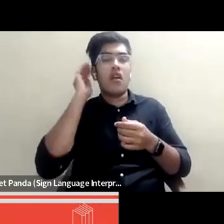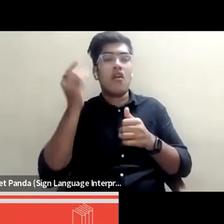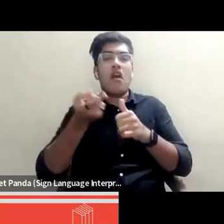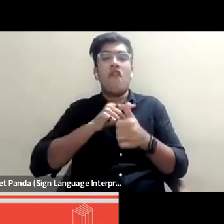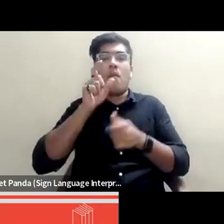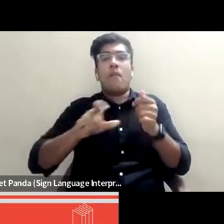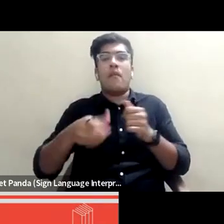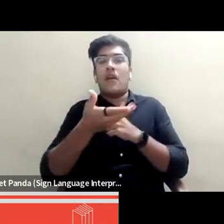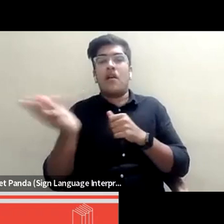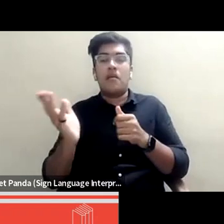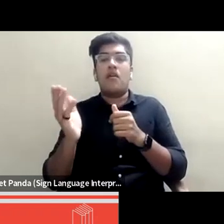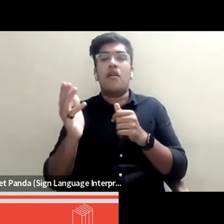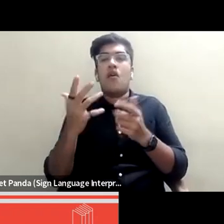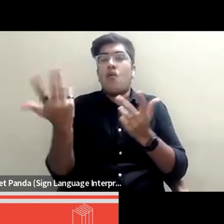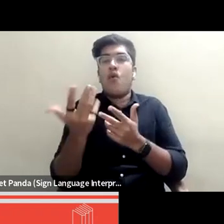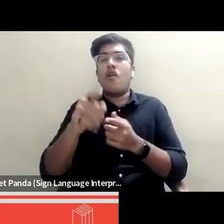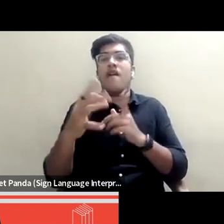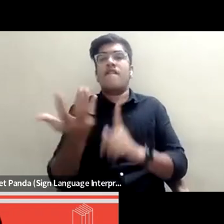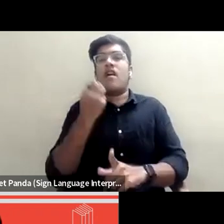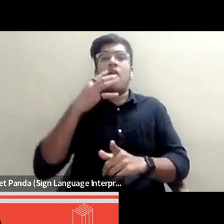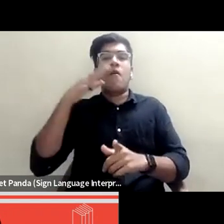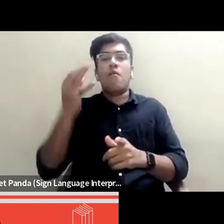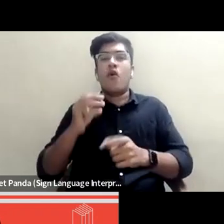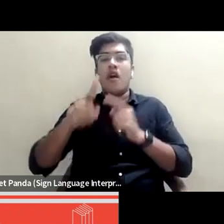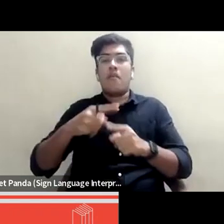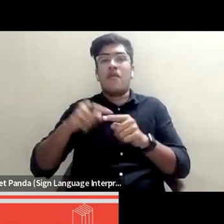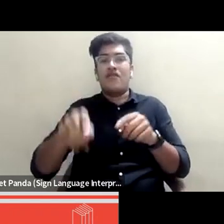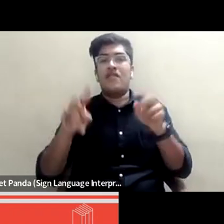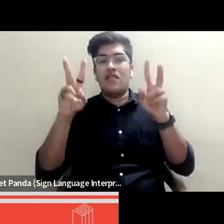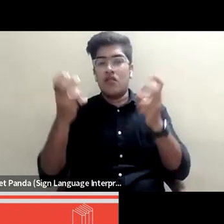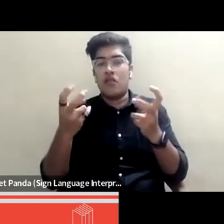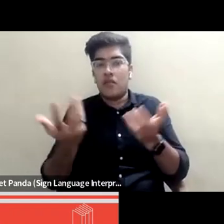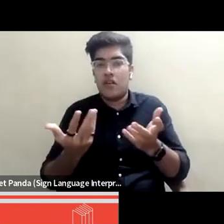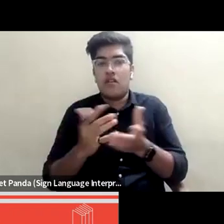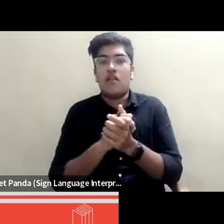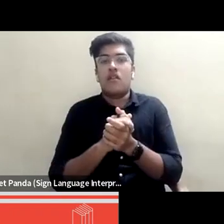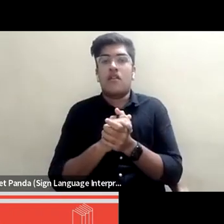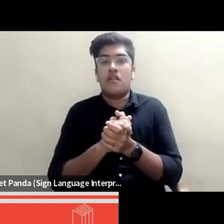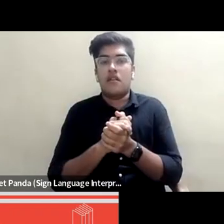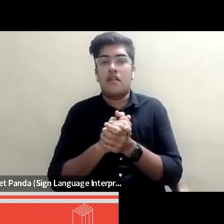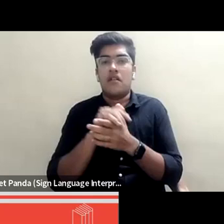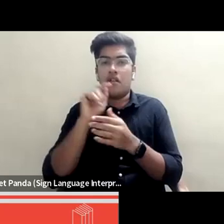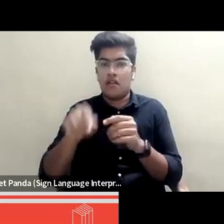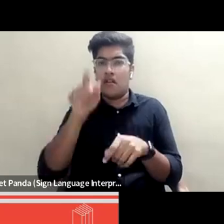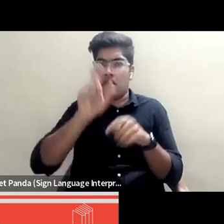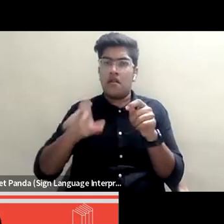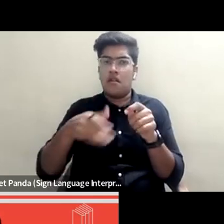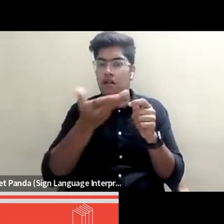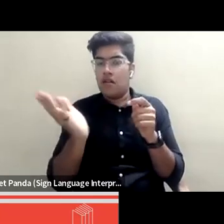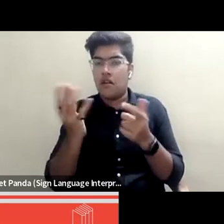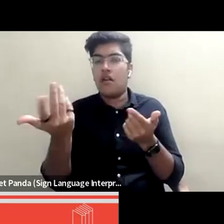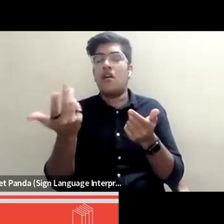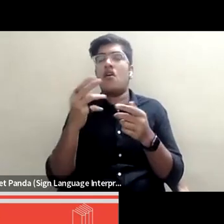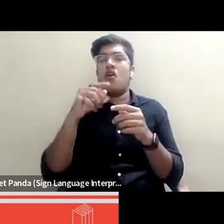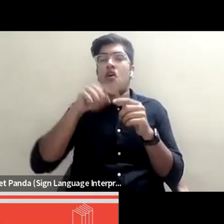people? What did they find relevant about the Constitution in their lives? Did they as citizens, did they as the